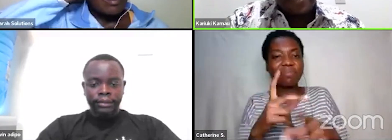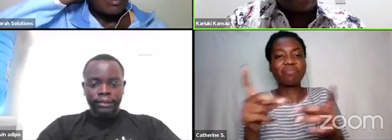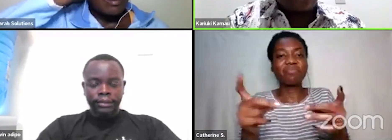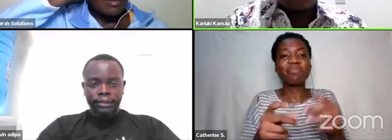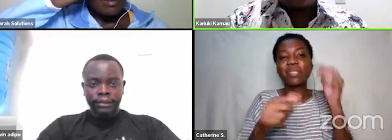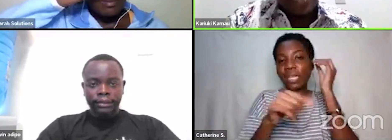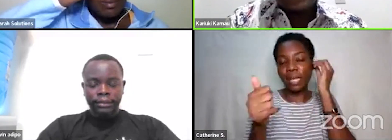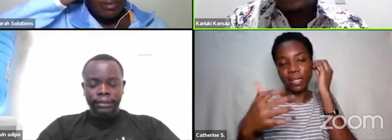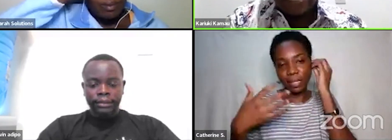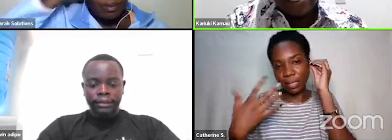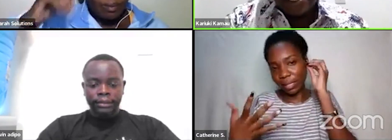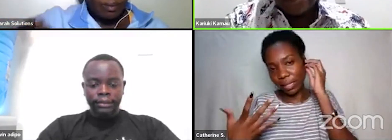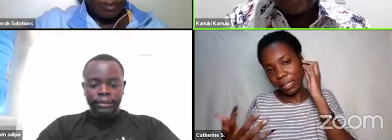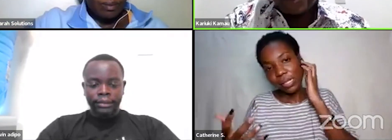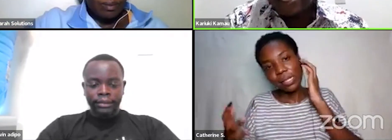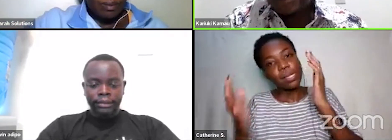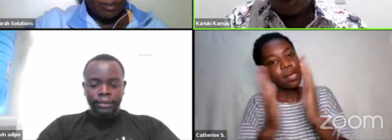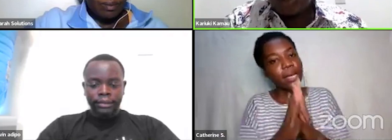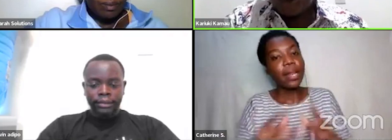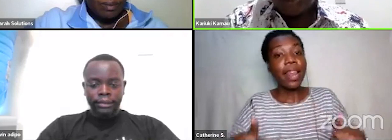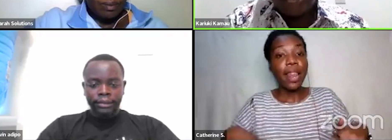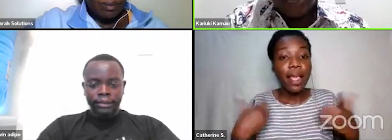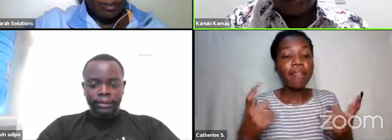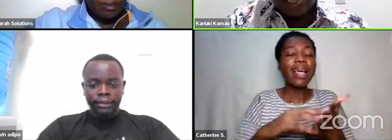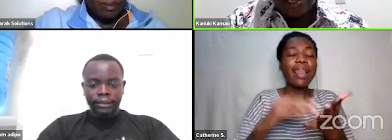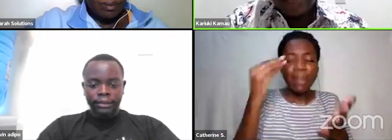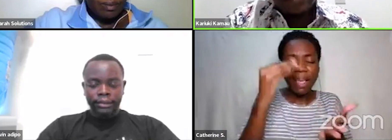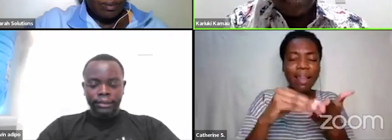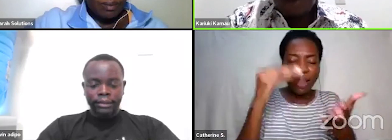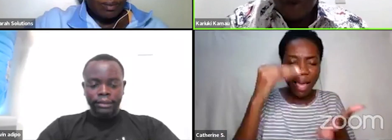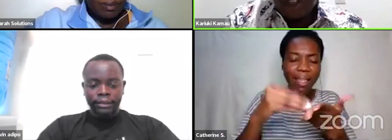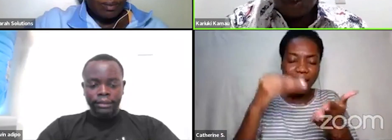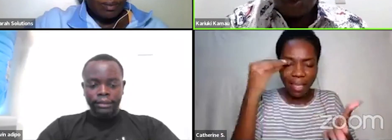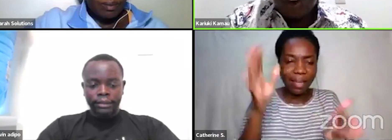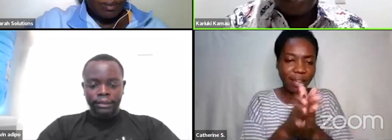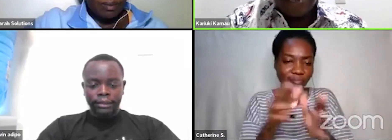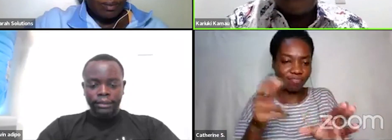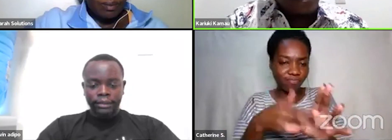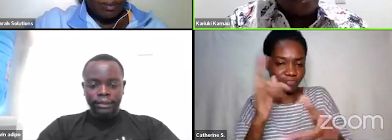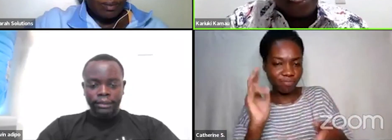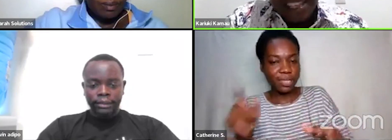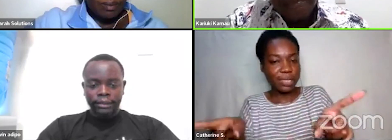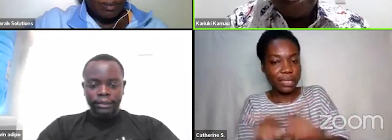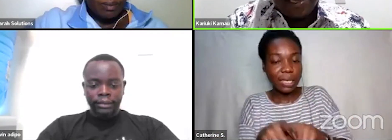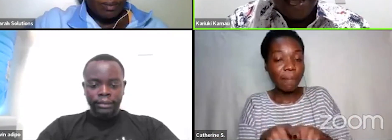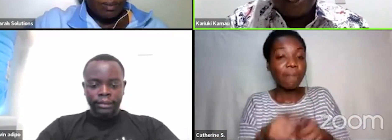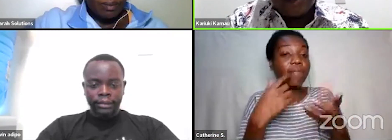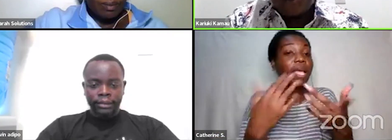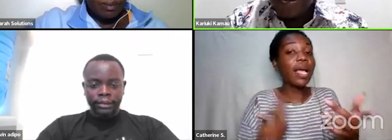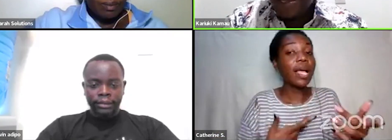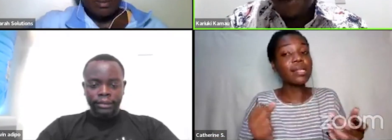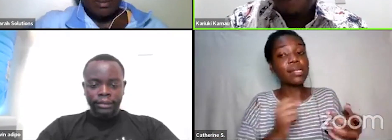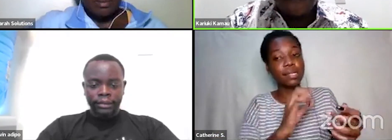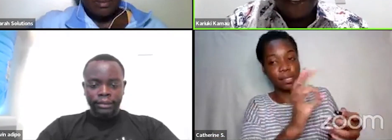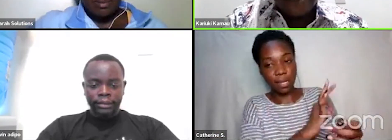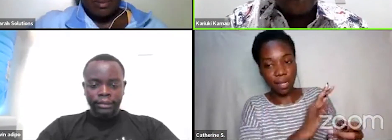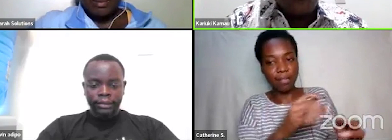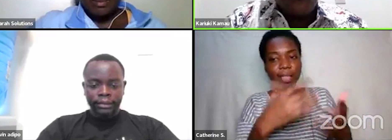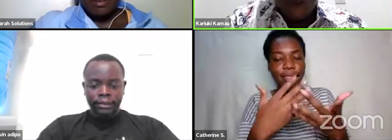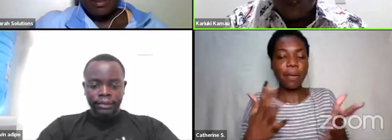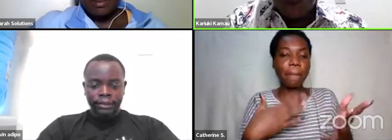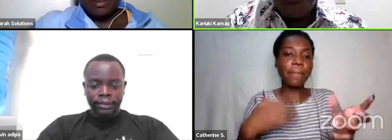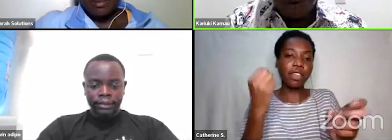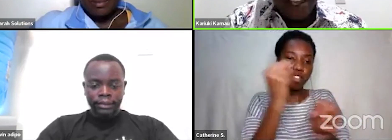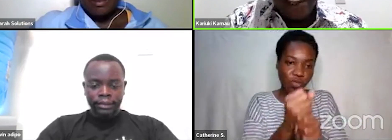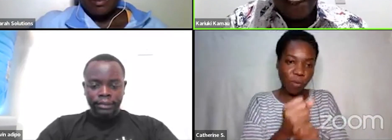reading and also learning and unlearning old skills. The same way we do to our staff, the same thing I do. I am afraid